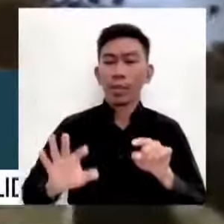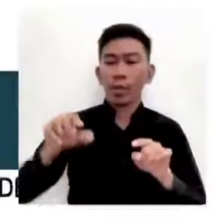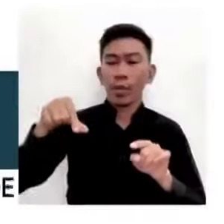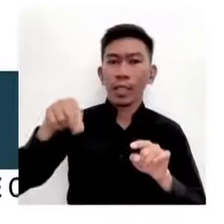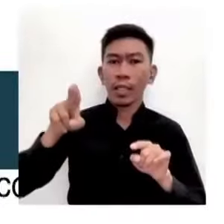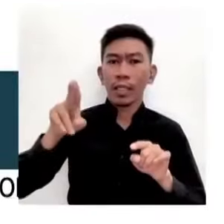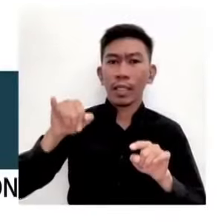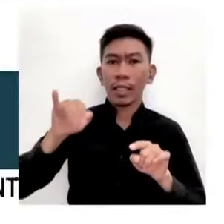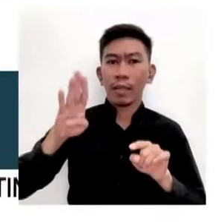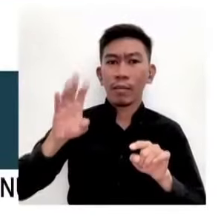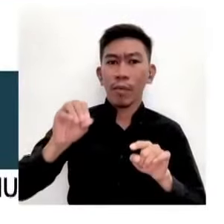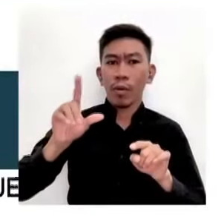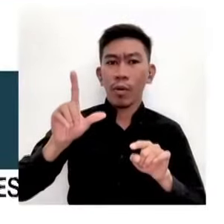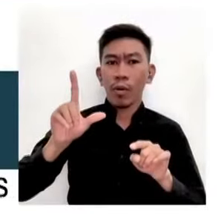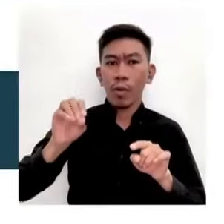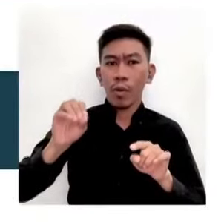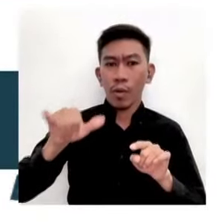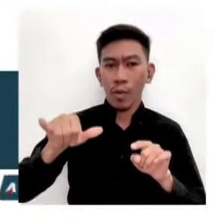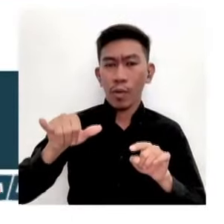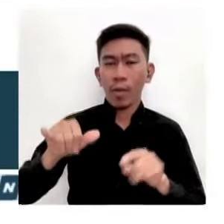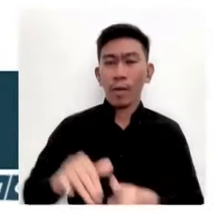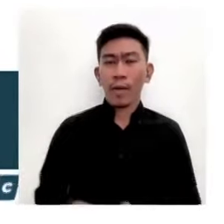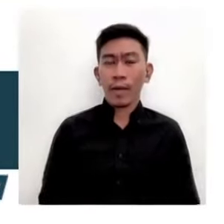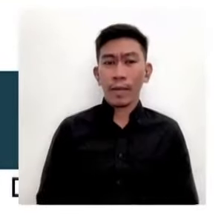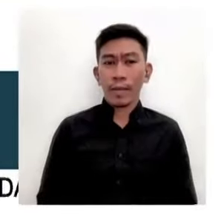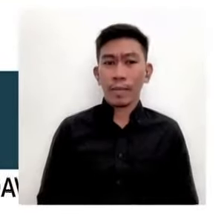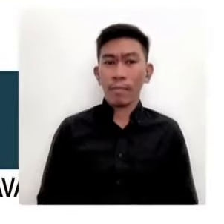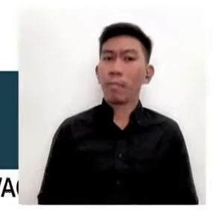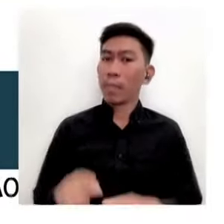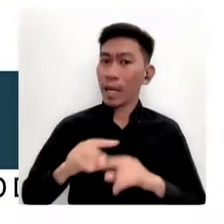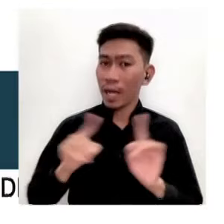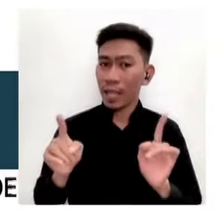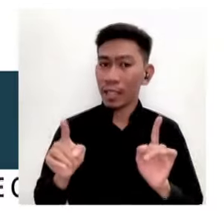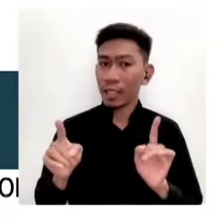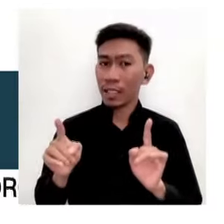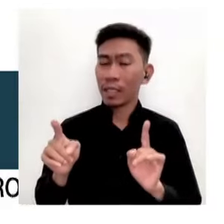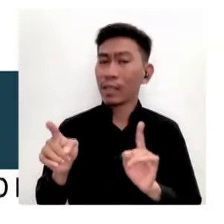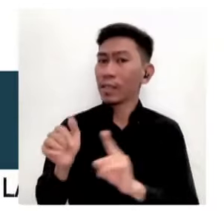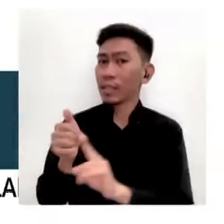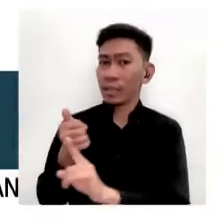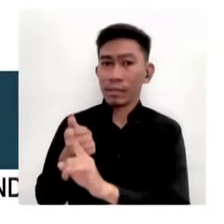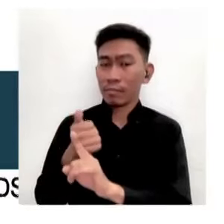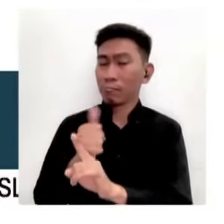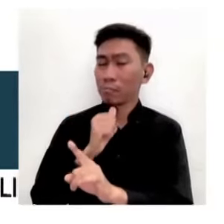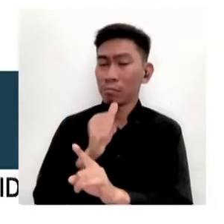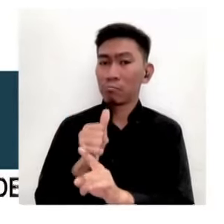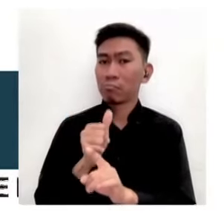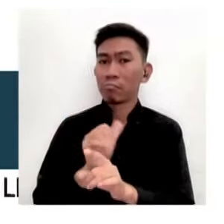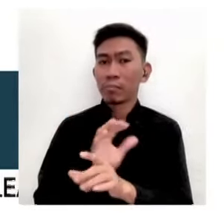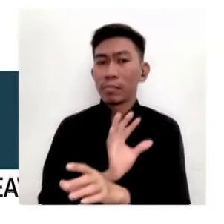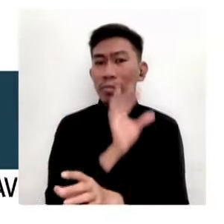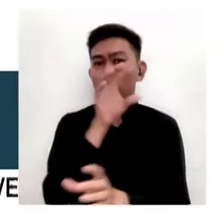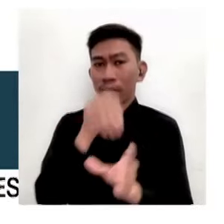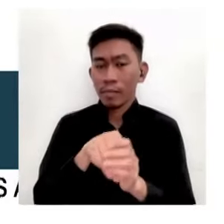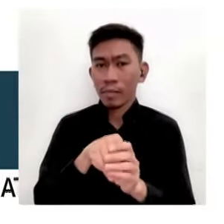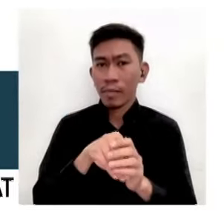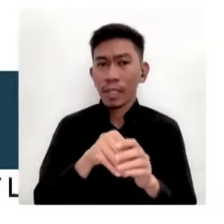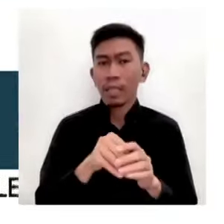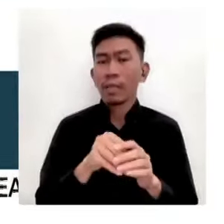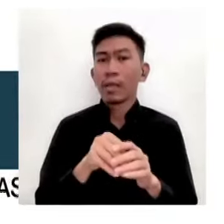Kibuloy. Although he does not involve himself to the